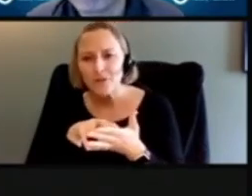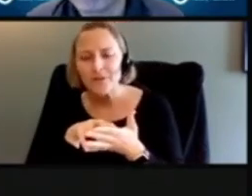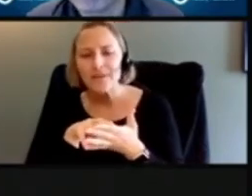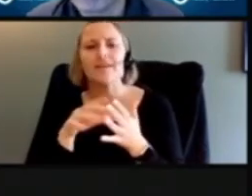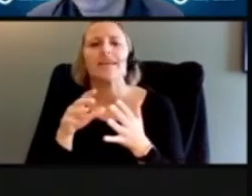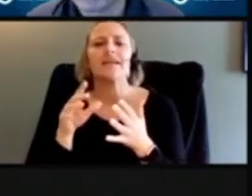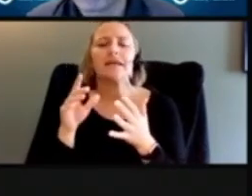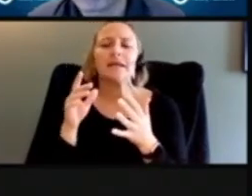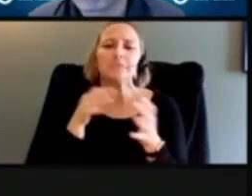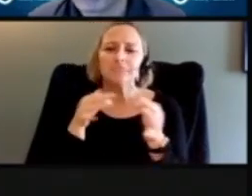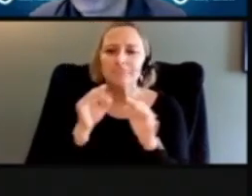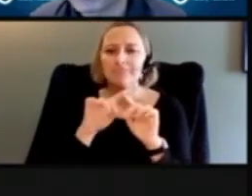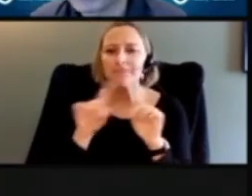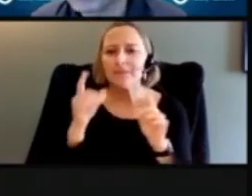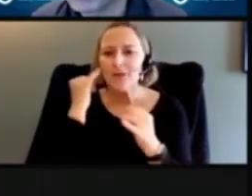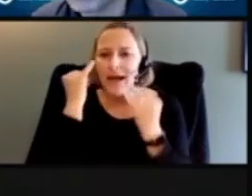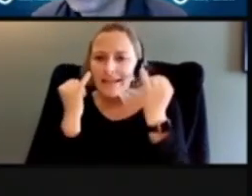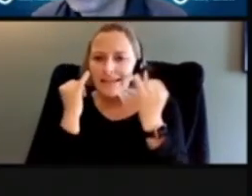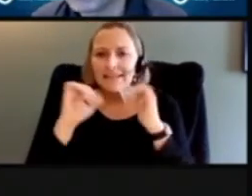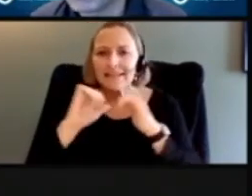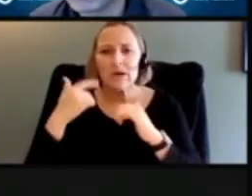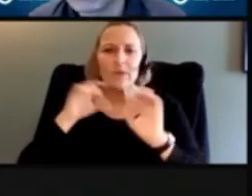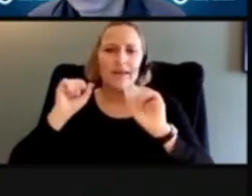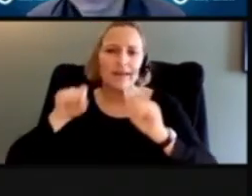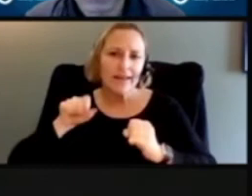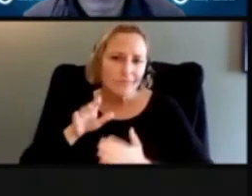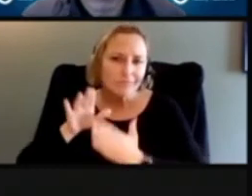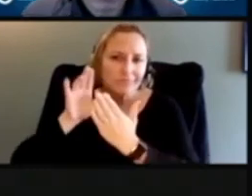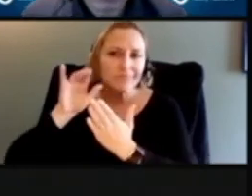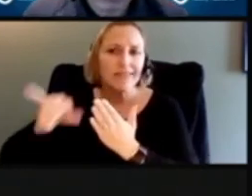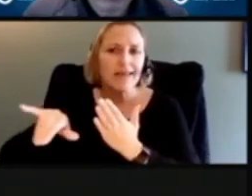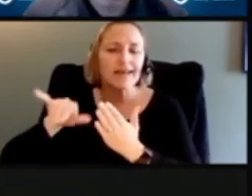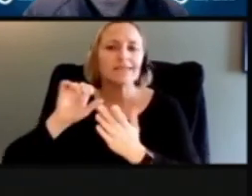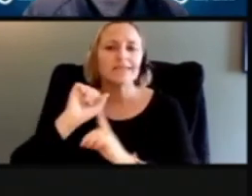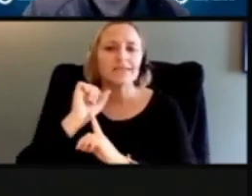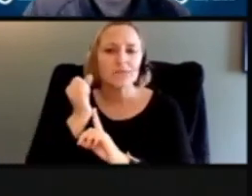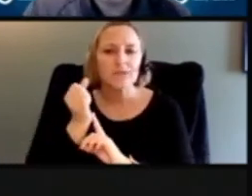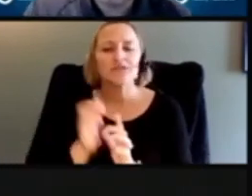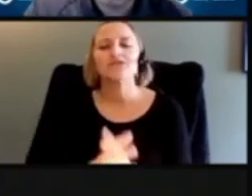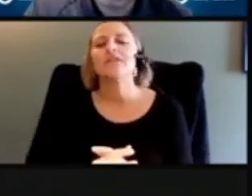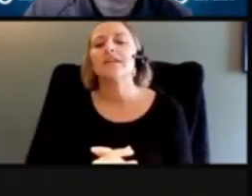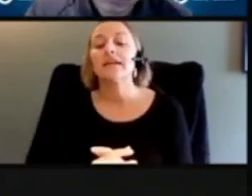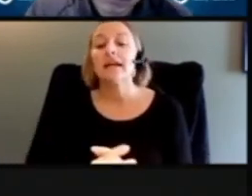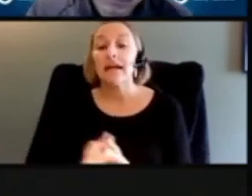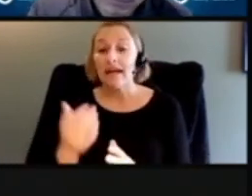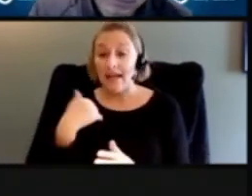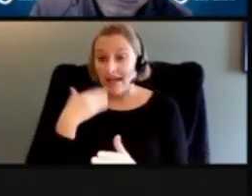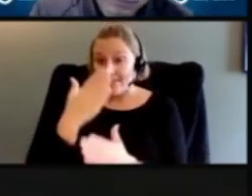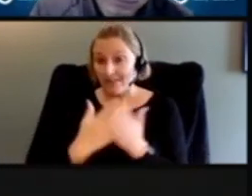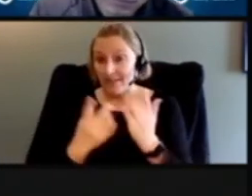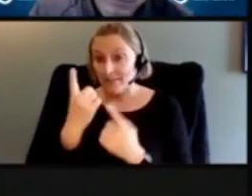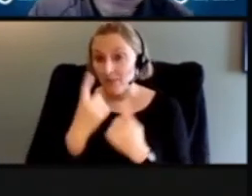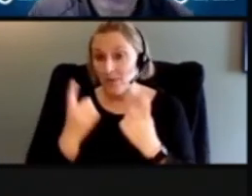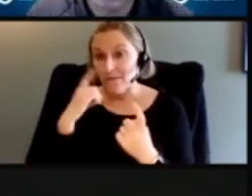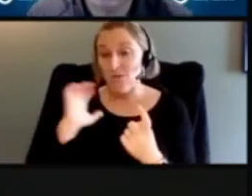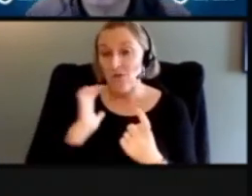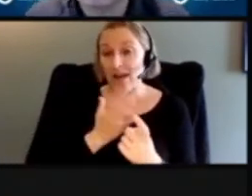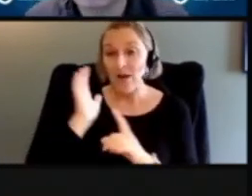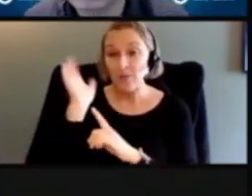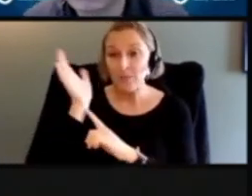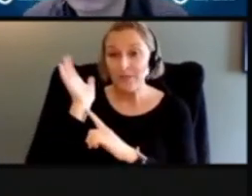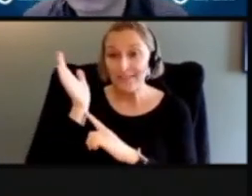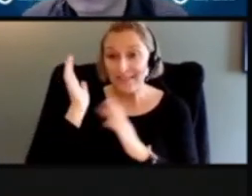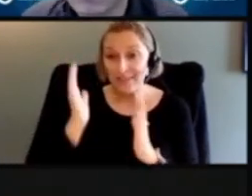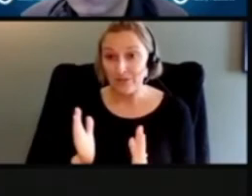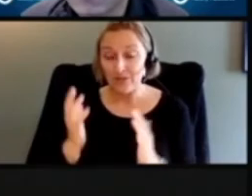ideas about how we can speak to that. So we have been getting some questions in for our speakers, and I